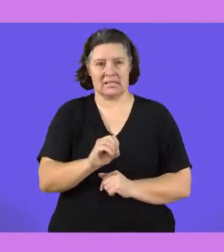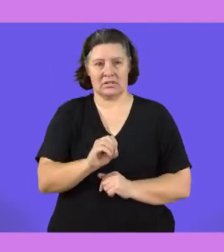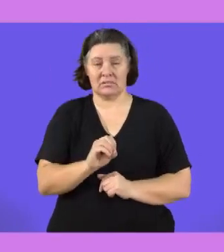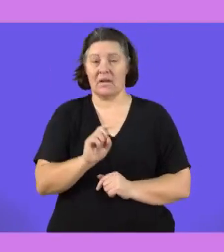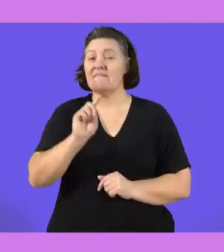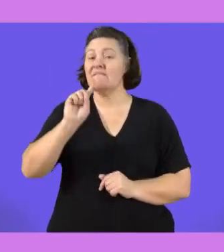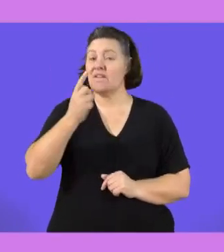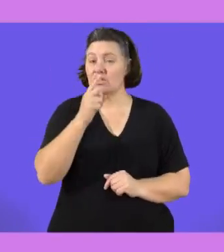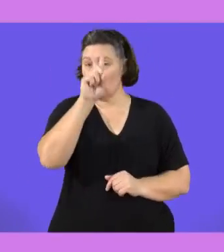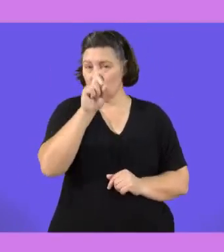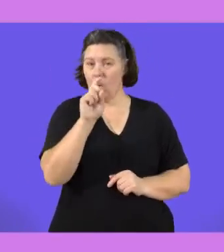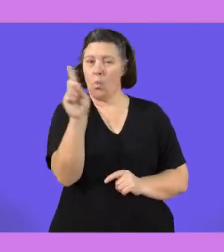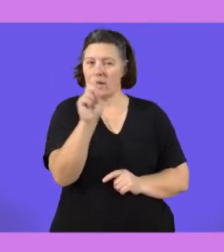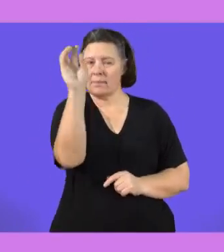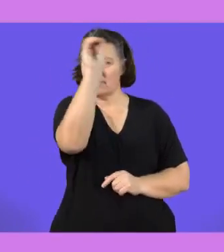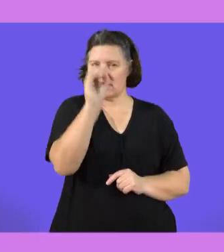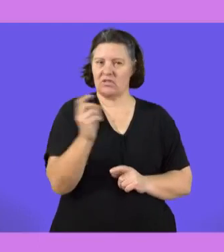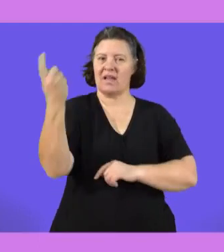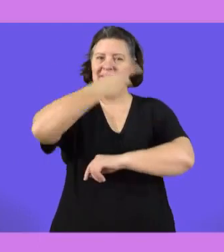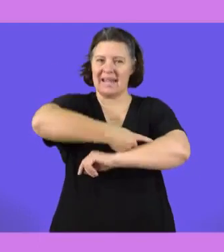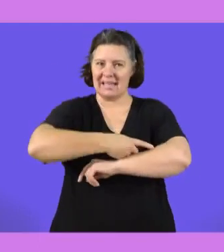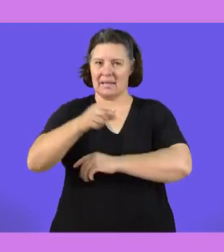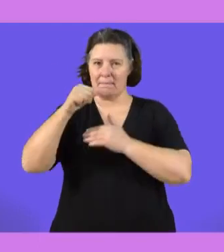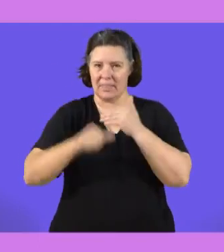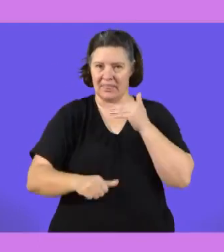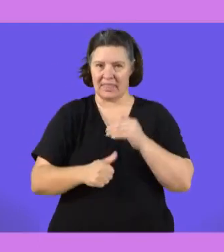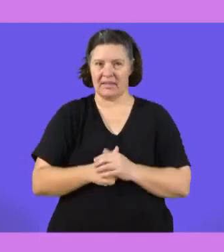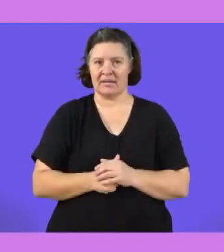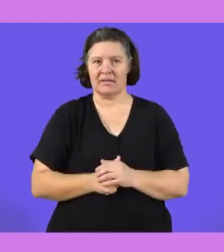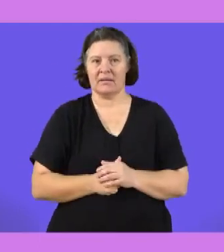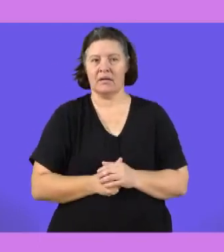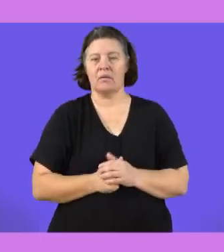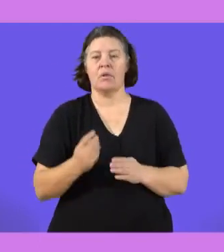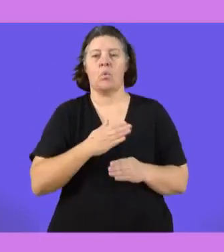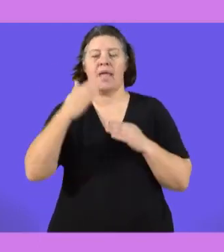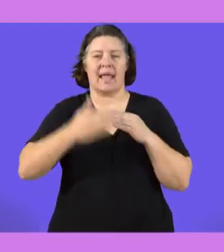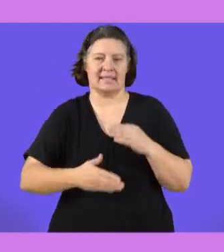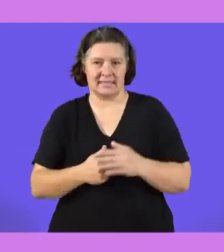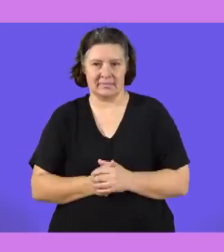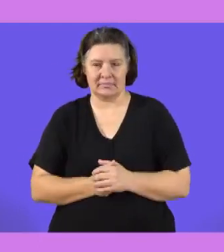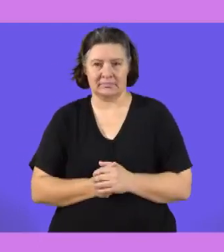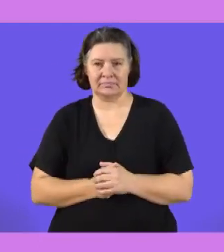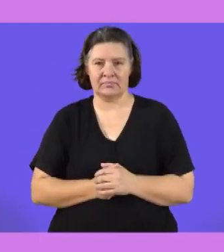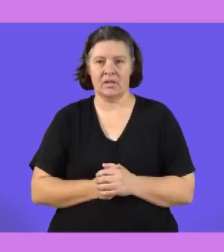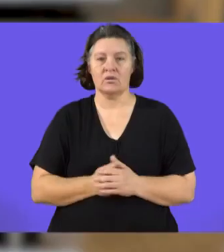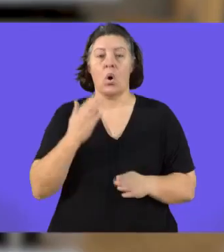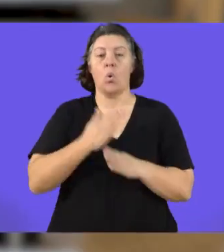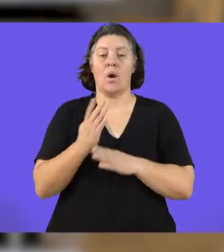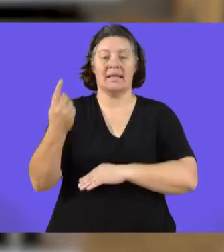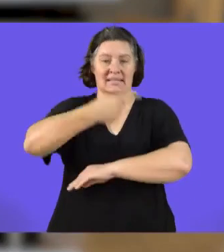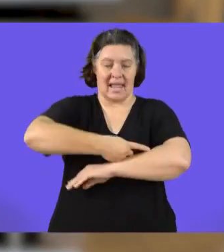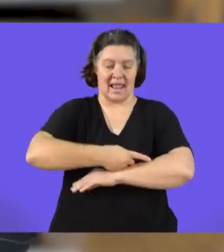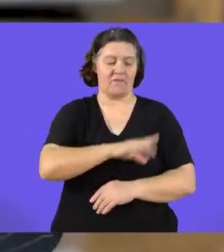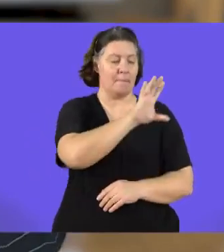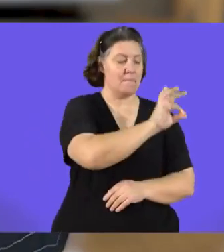first question now, what percentage of the days in this particular month are weekends? Now remember, we said working days are Mondays